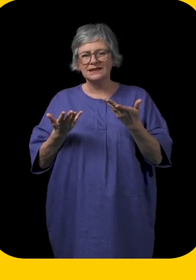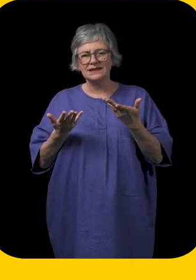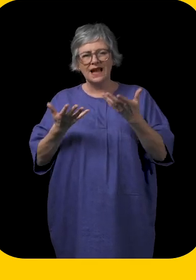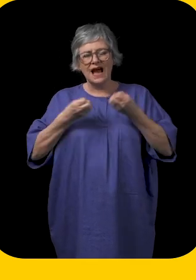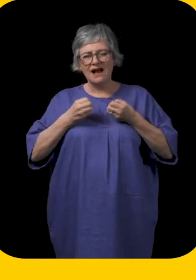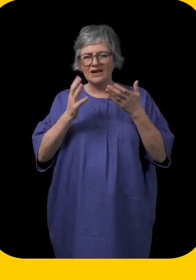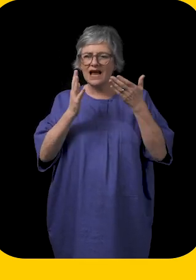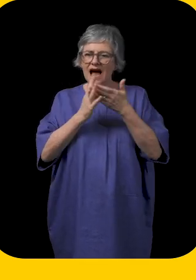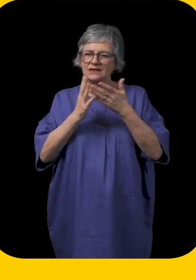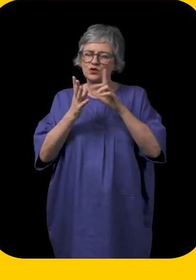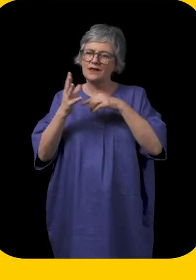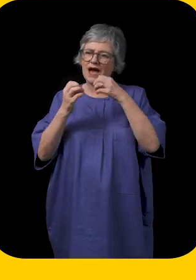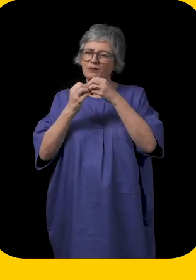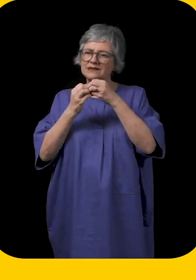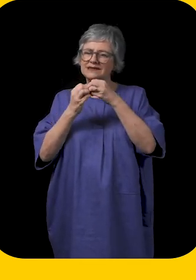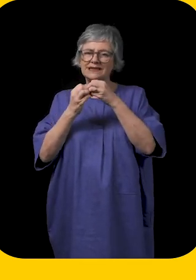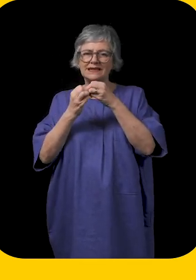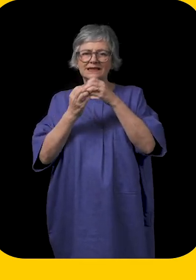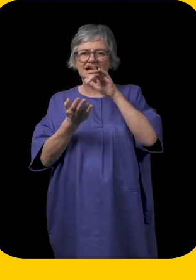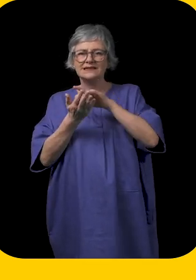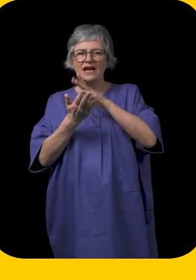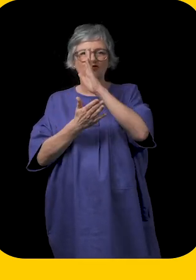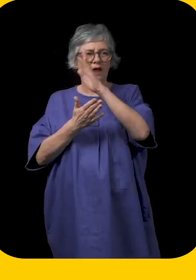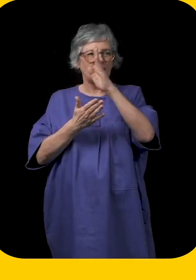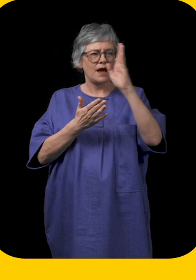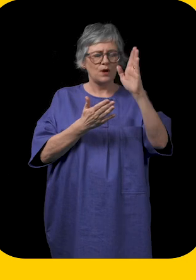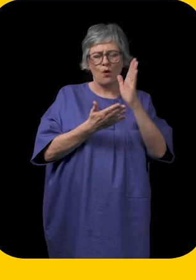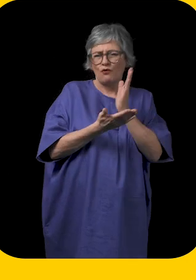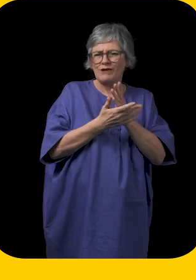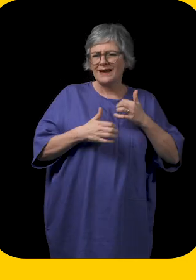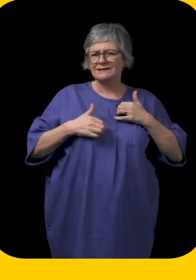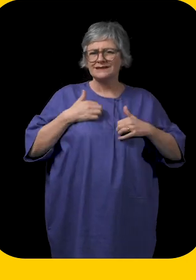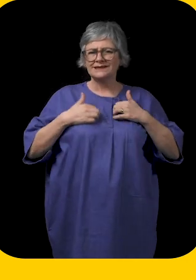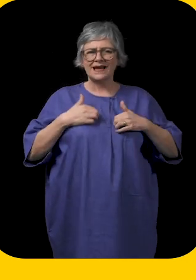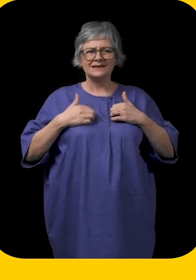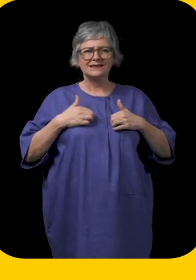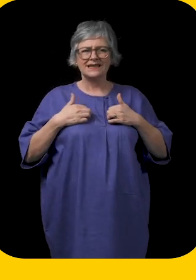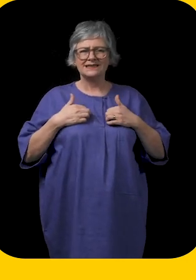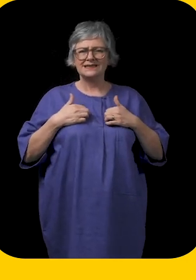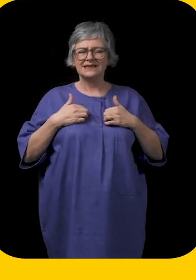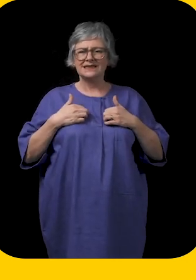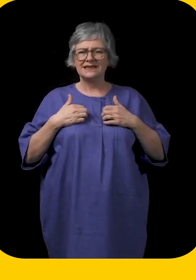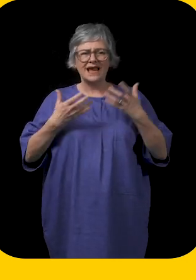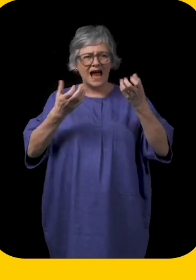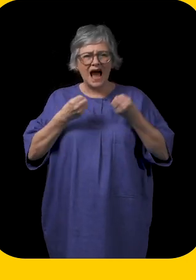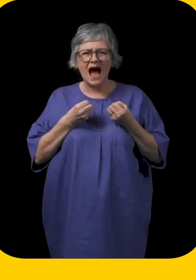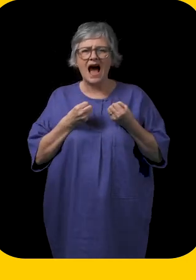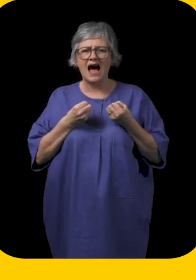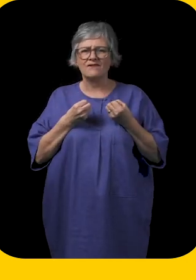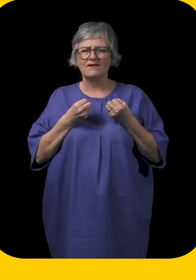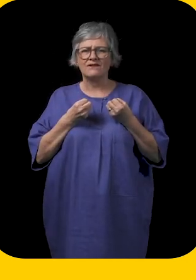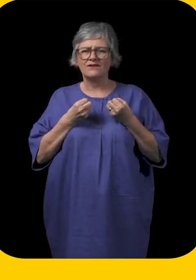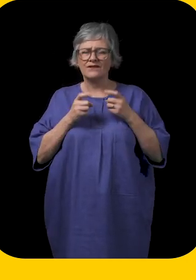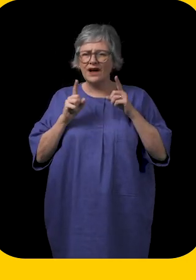But it was also inspired by being having access to the Aberdeen Central Library and going to the library. It was very exciting